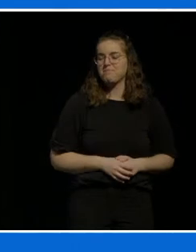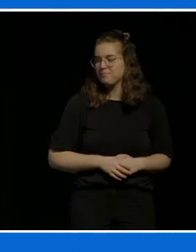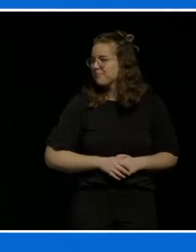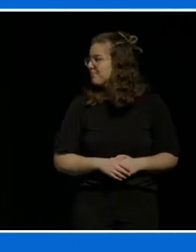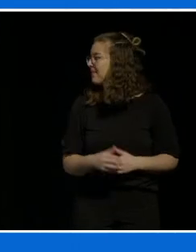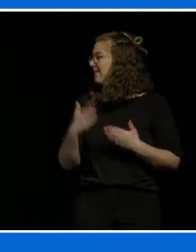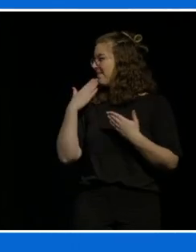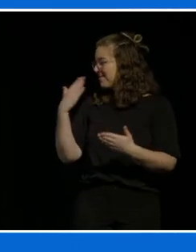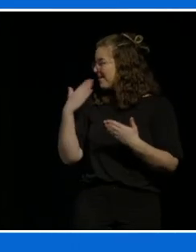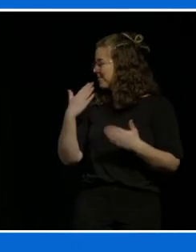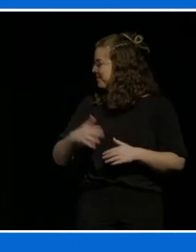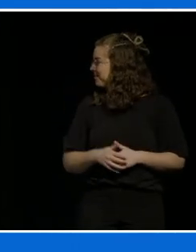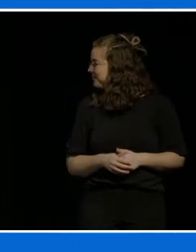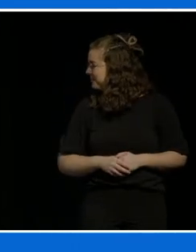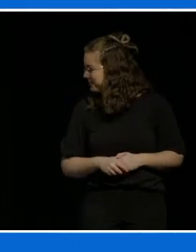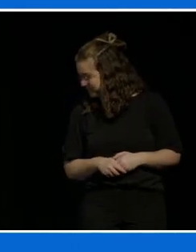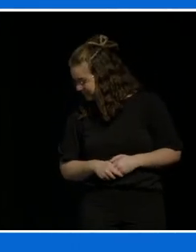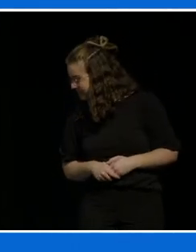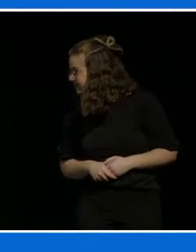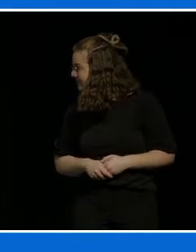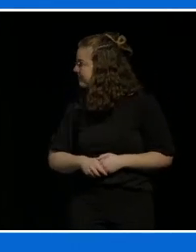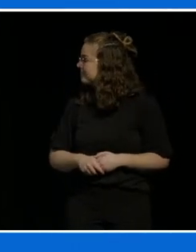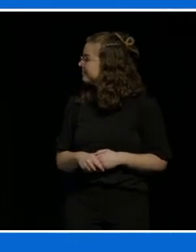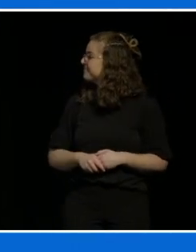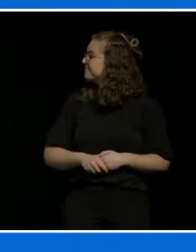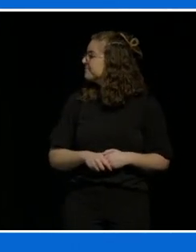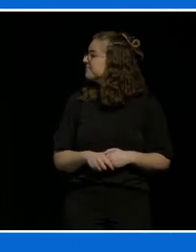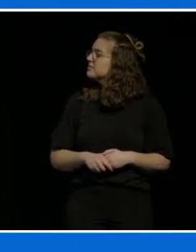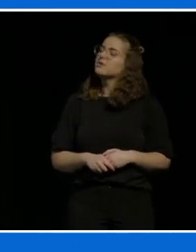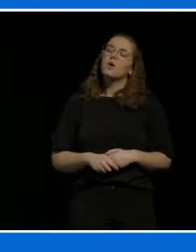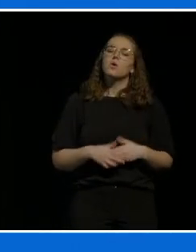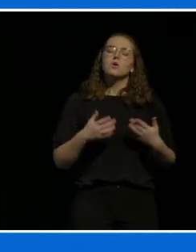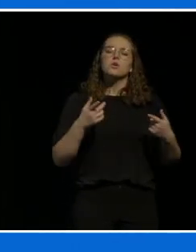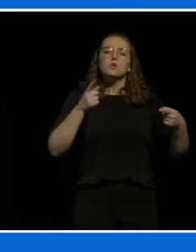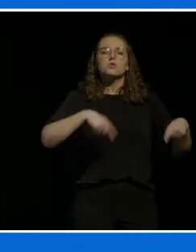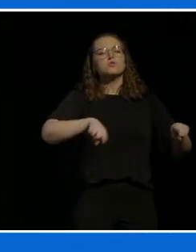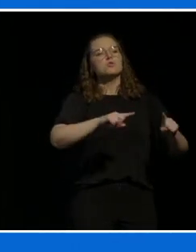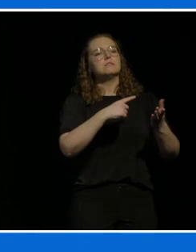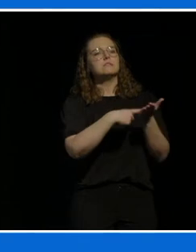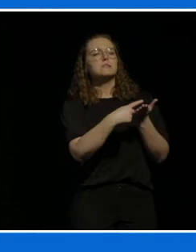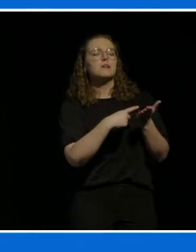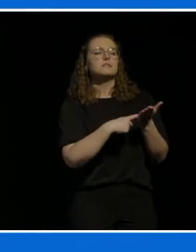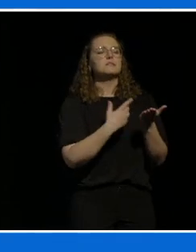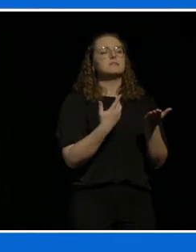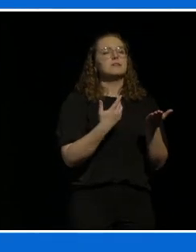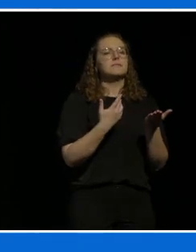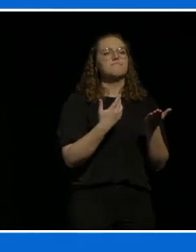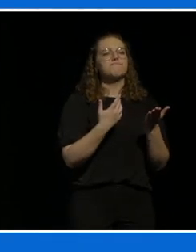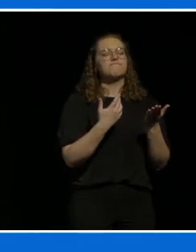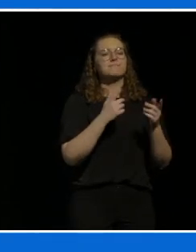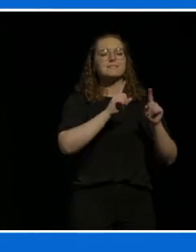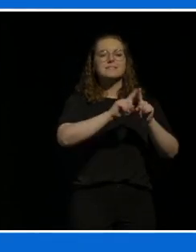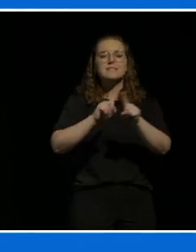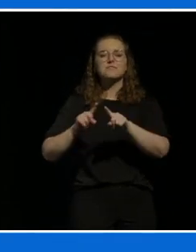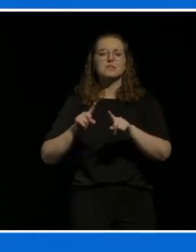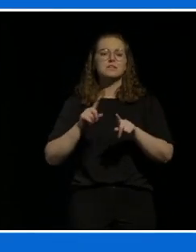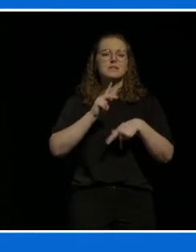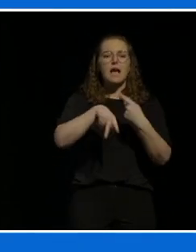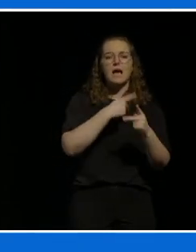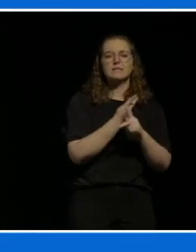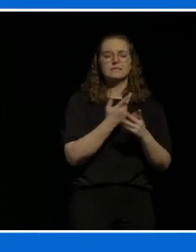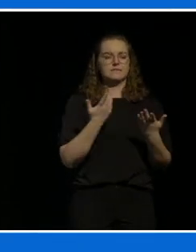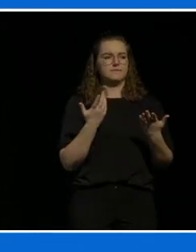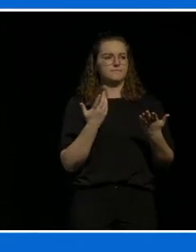Thank you all for that brief introduction. And so you all kind of talked about how you have different types of presence online on social